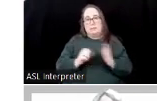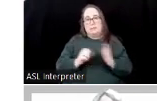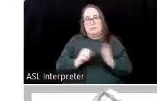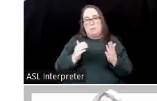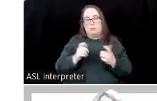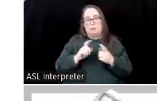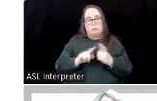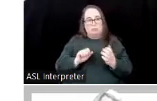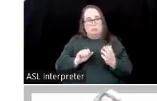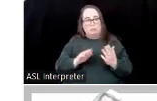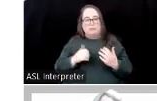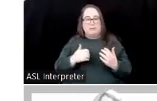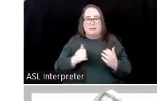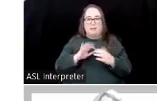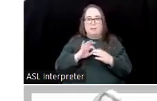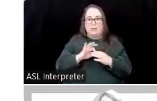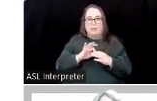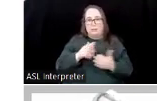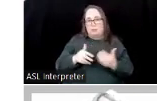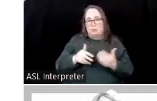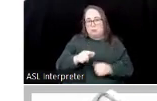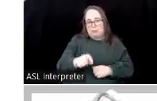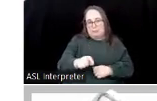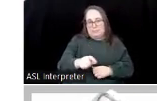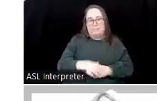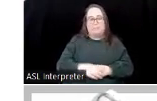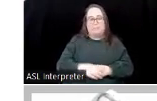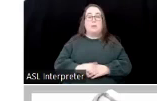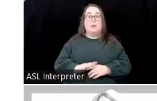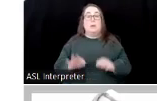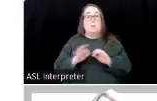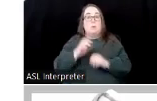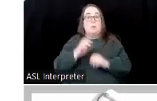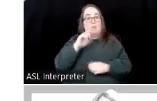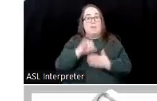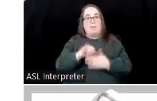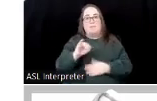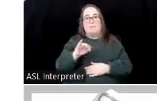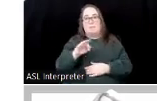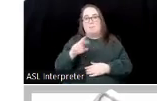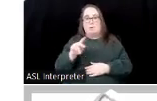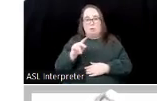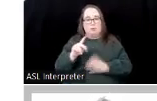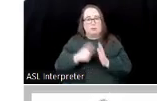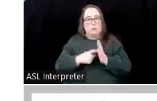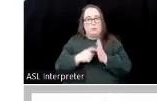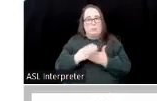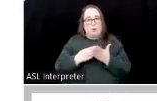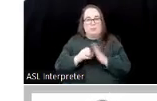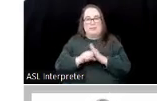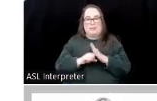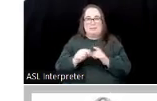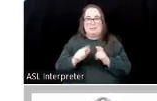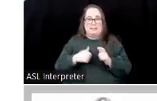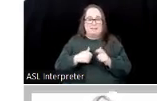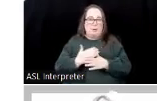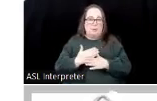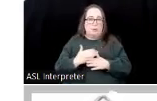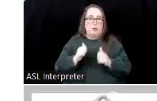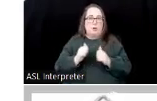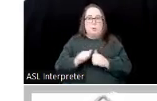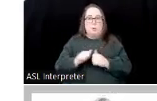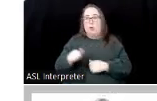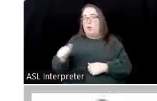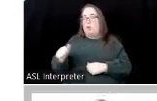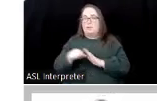address health-related social needs. Key to this framework is a required component that states must have partnerships with other state